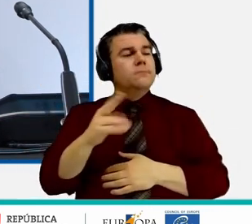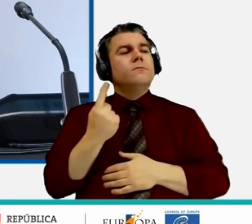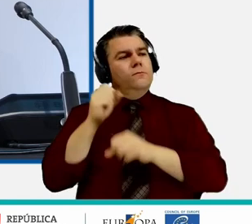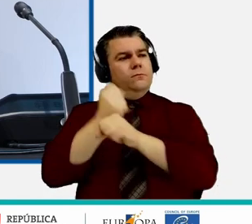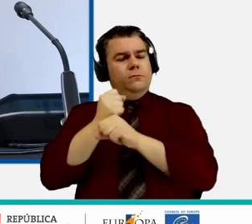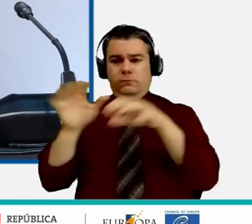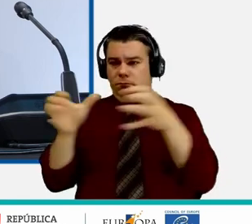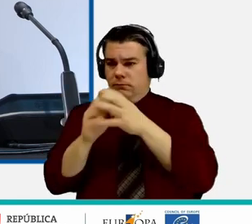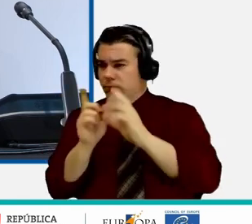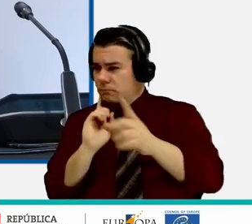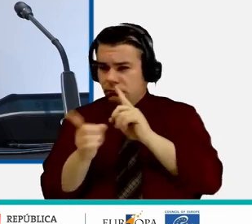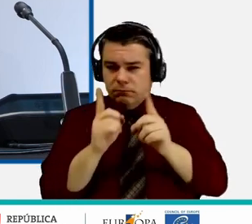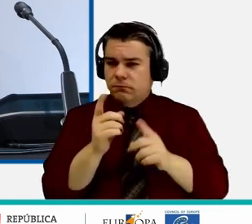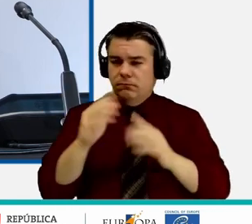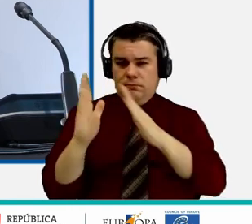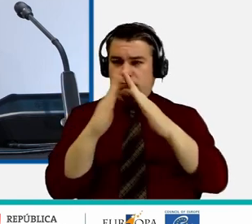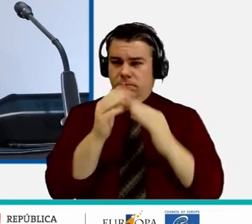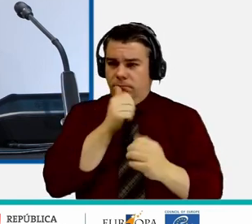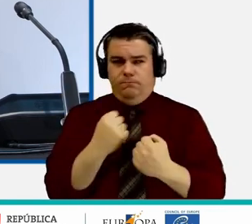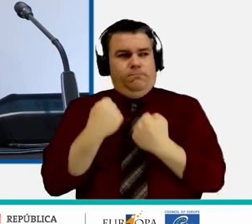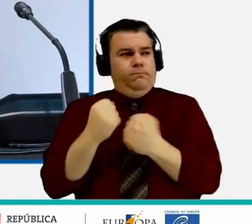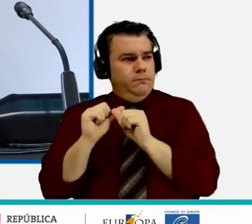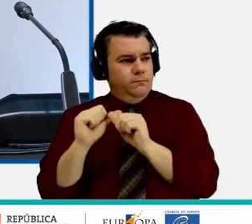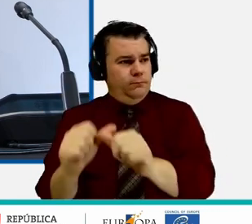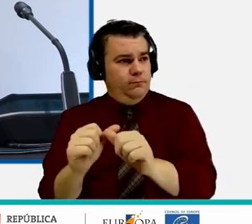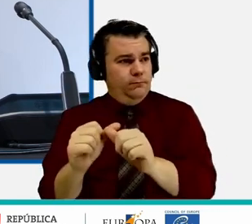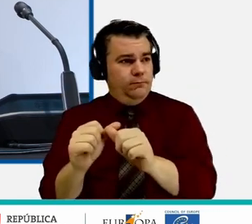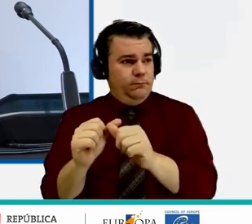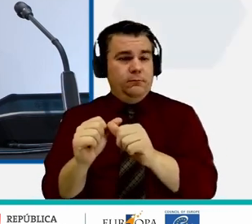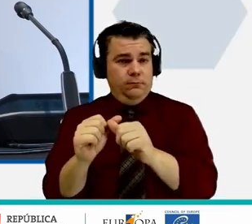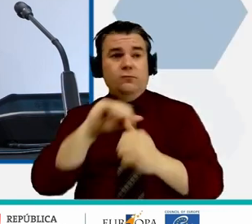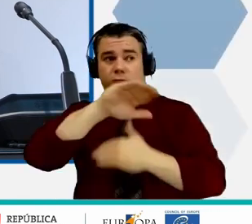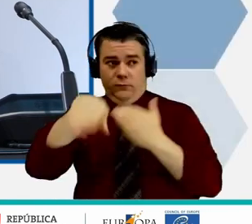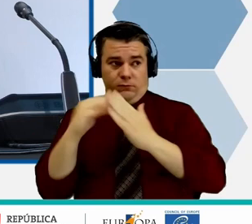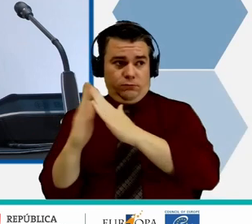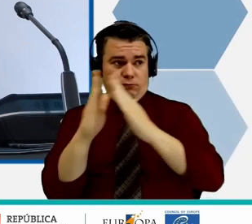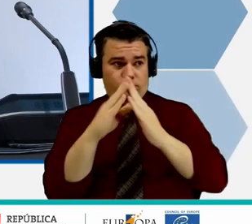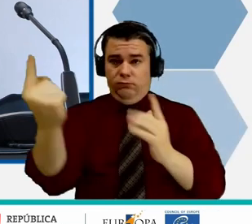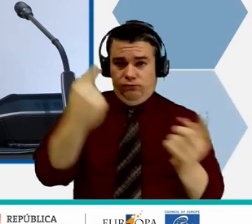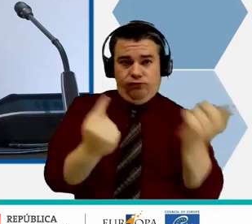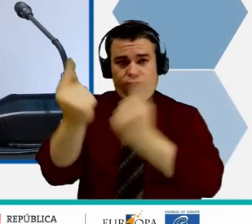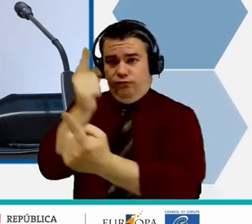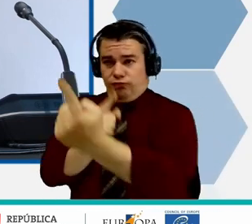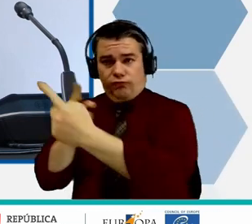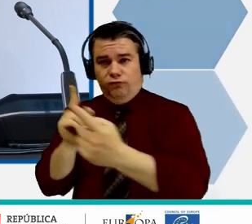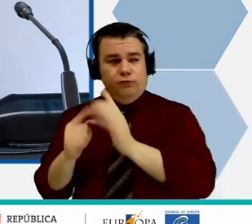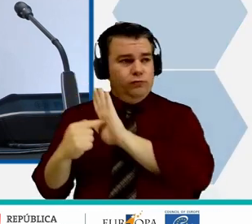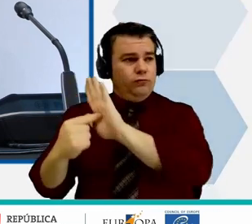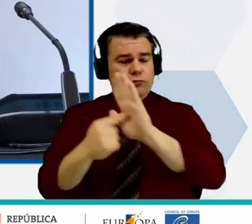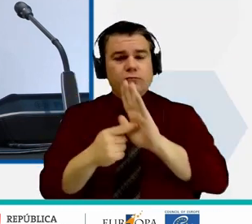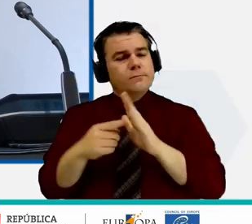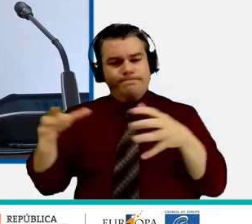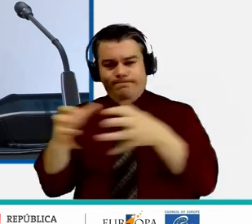cities, where all Portuguese cities from the campaign are represented. And on this working group that we